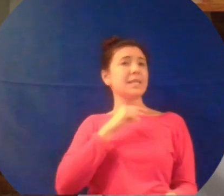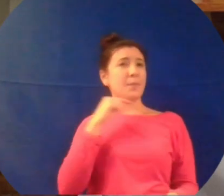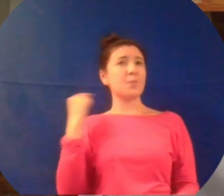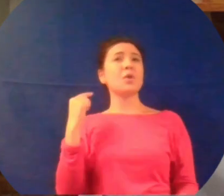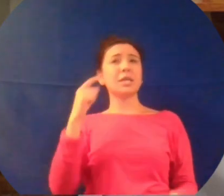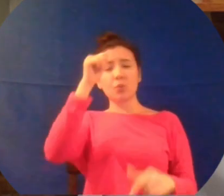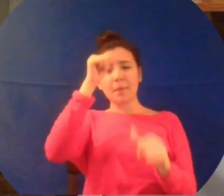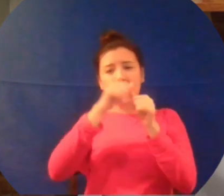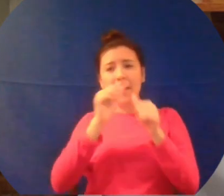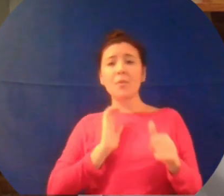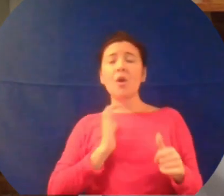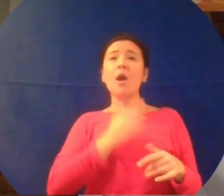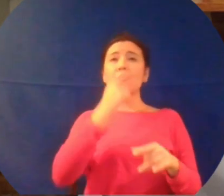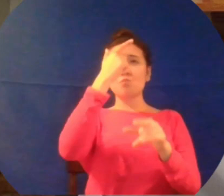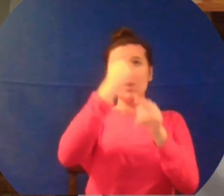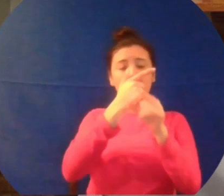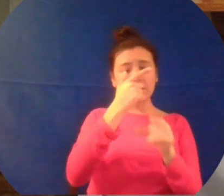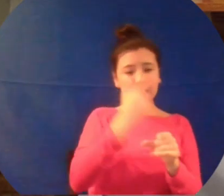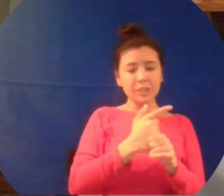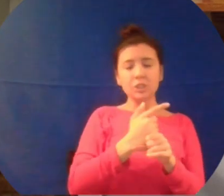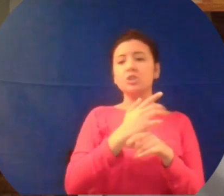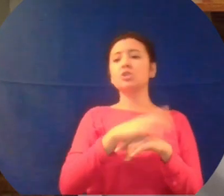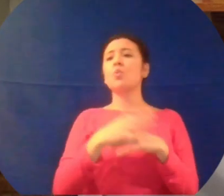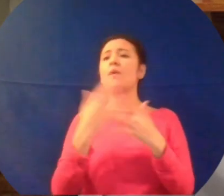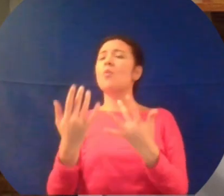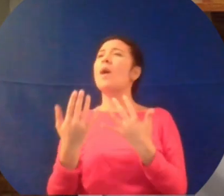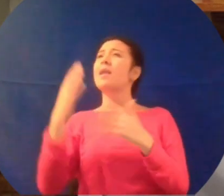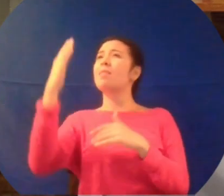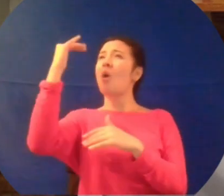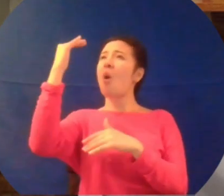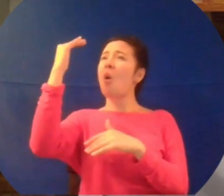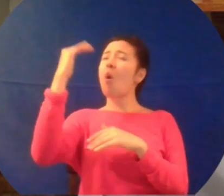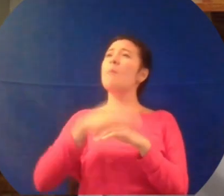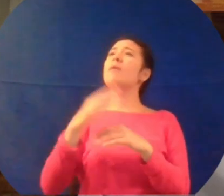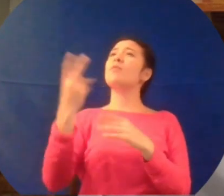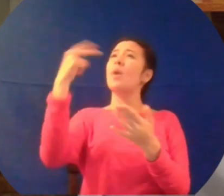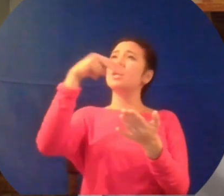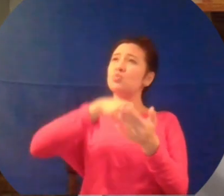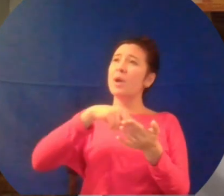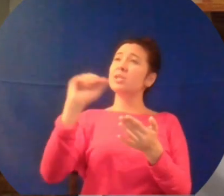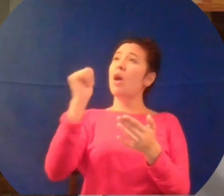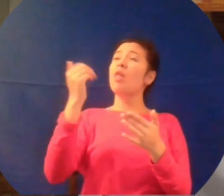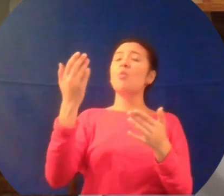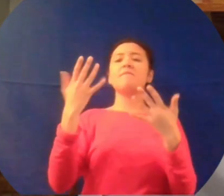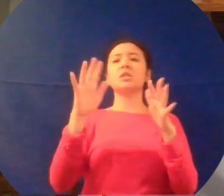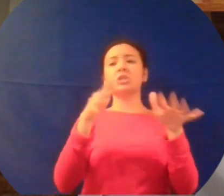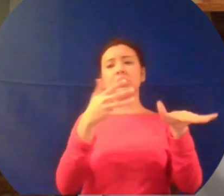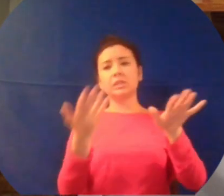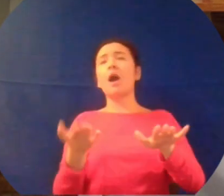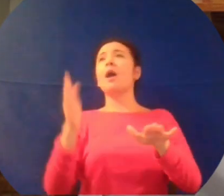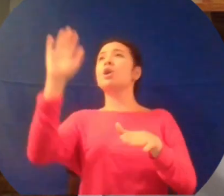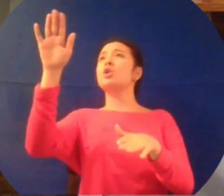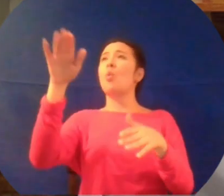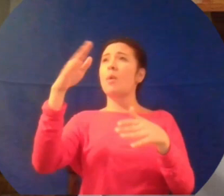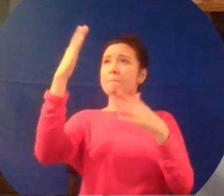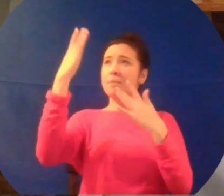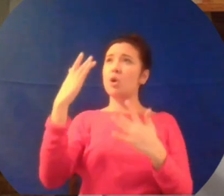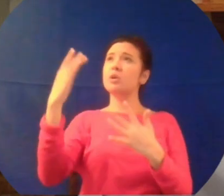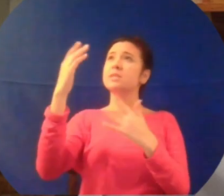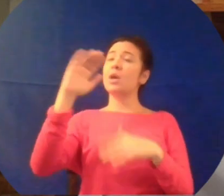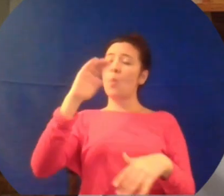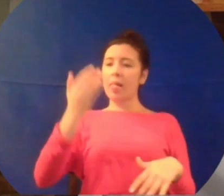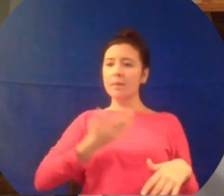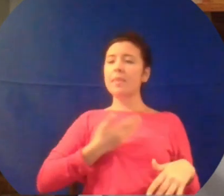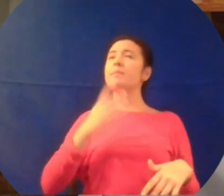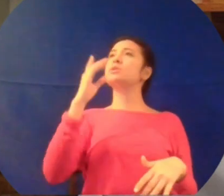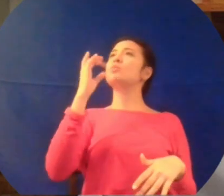our brothers and sisters who have fallen asleep in the hope of the resurrection, and all who have died in your mercy. Welcome them into the light